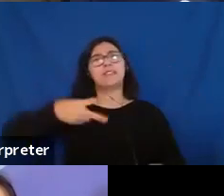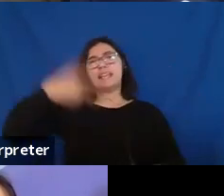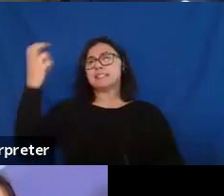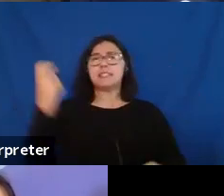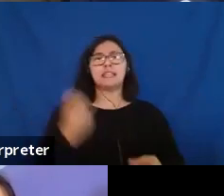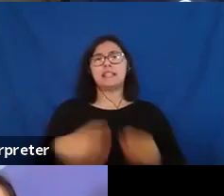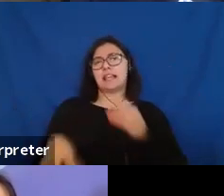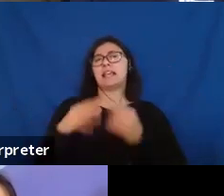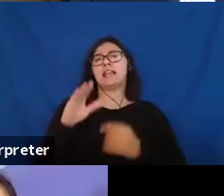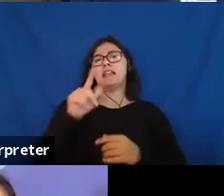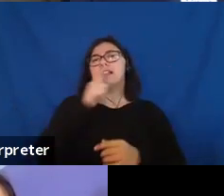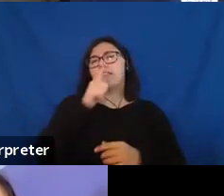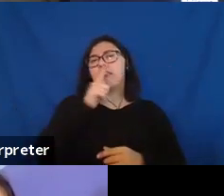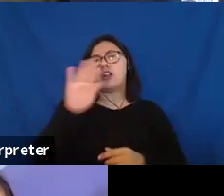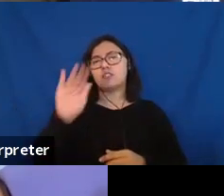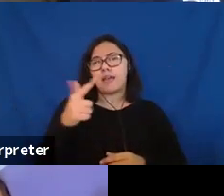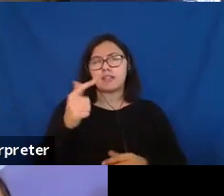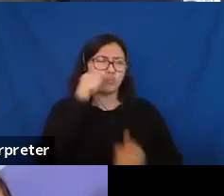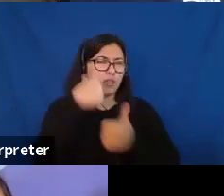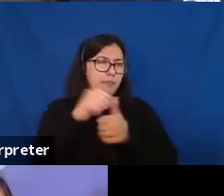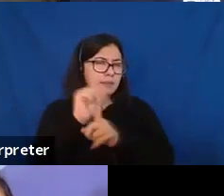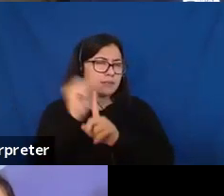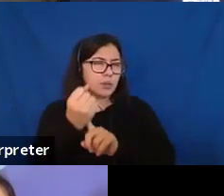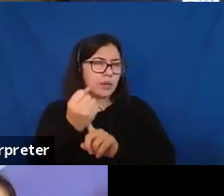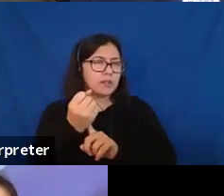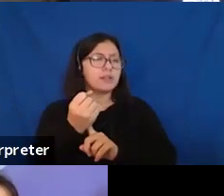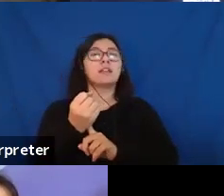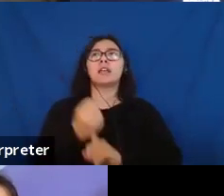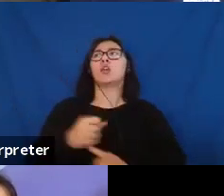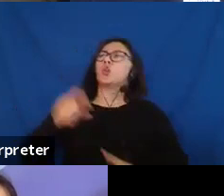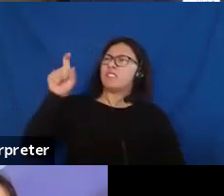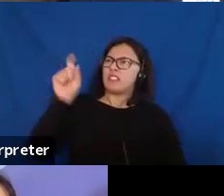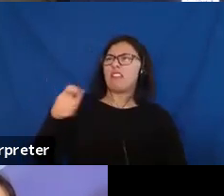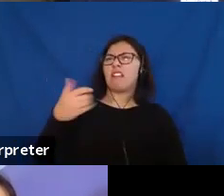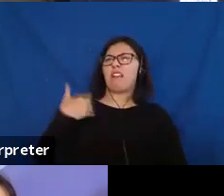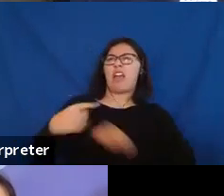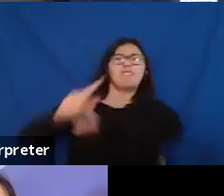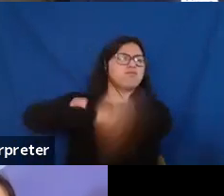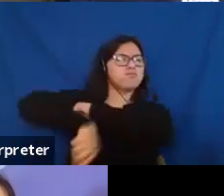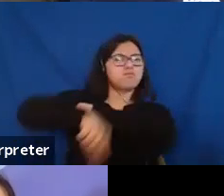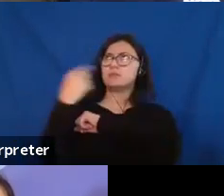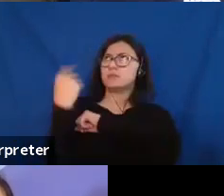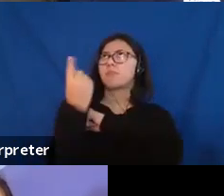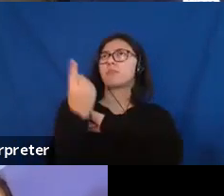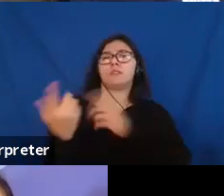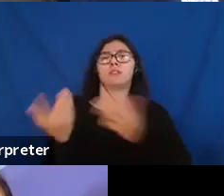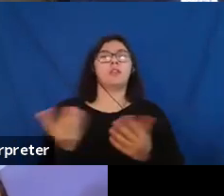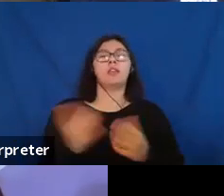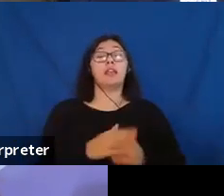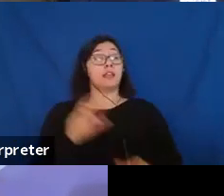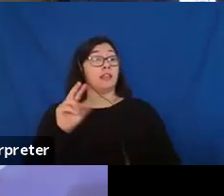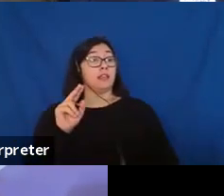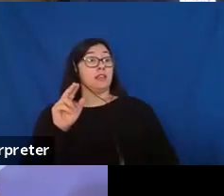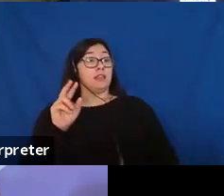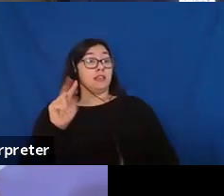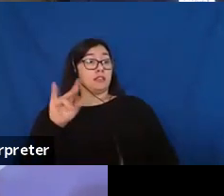bags. Do you remember that scene? And there needs to be consequences for them. And Nia last